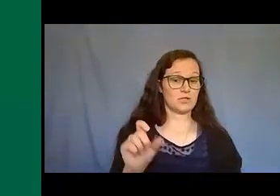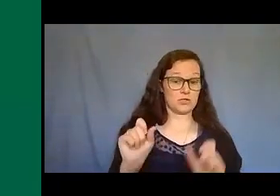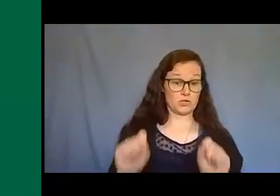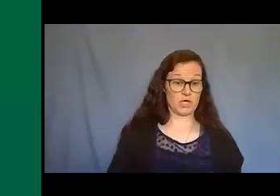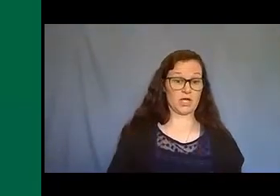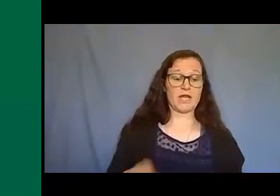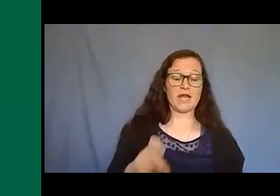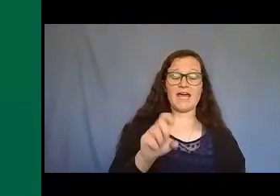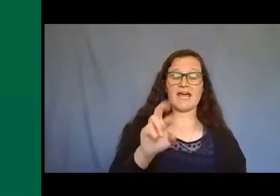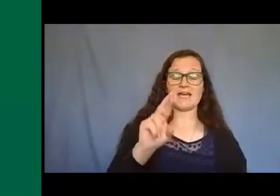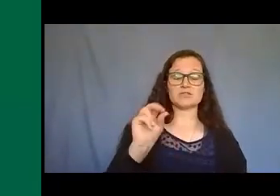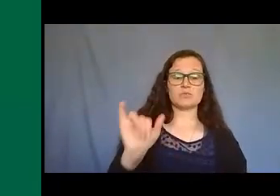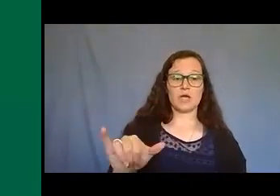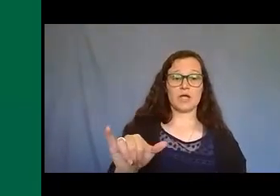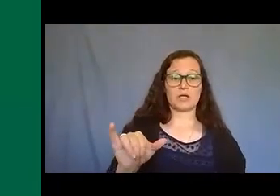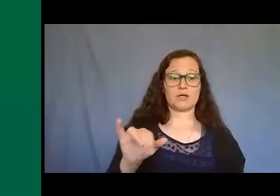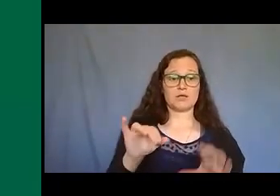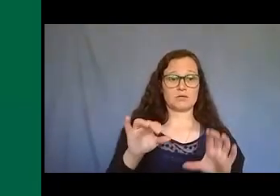with a handheld